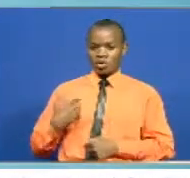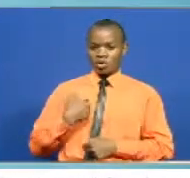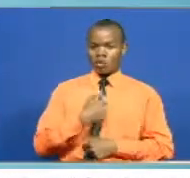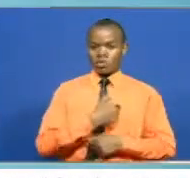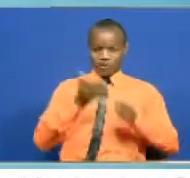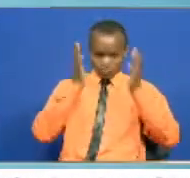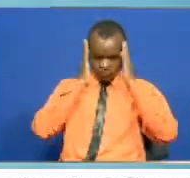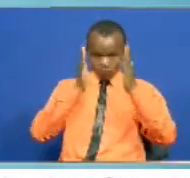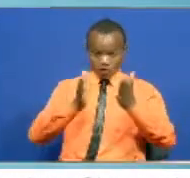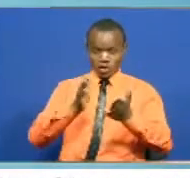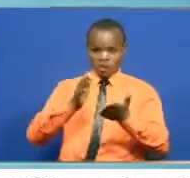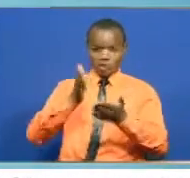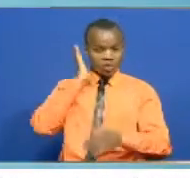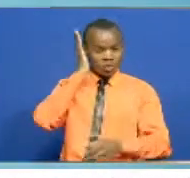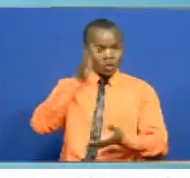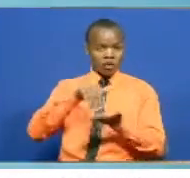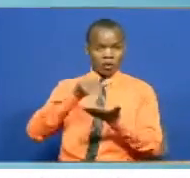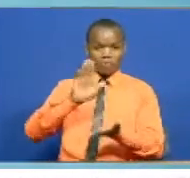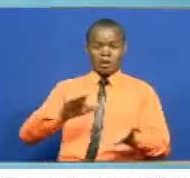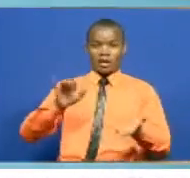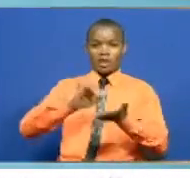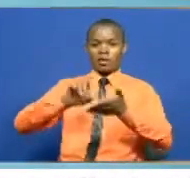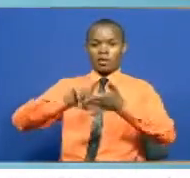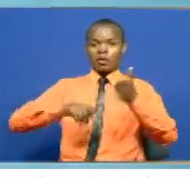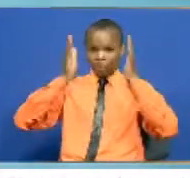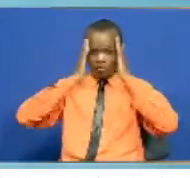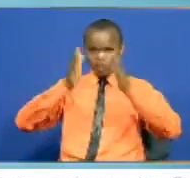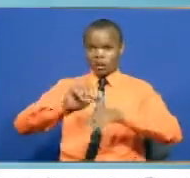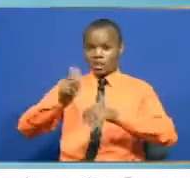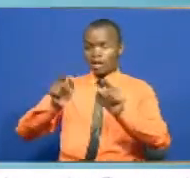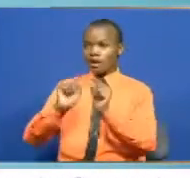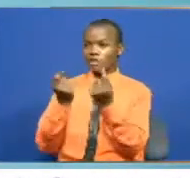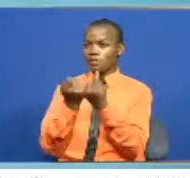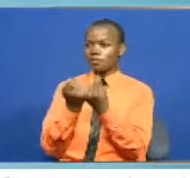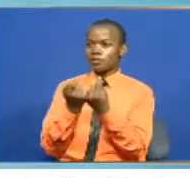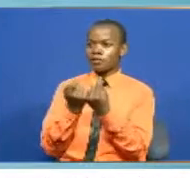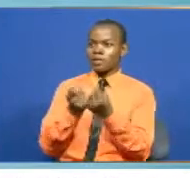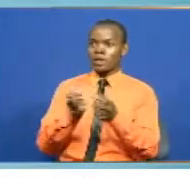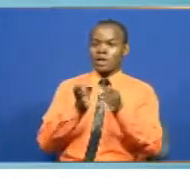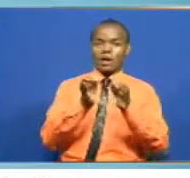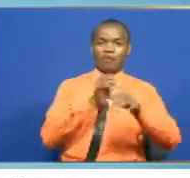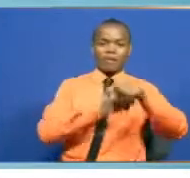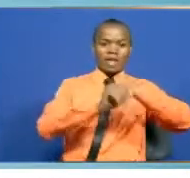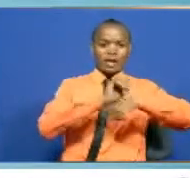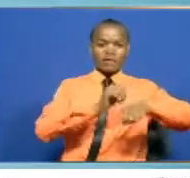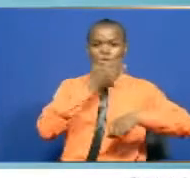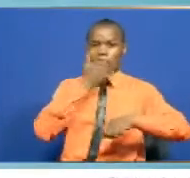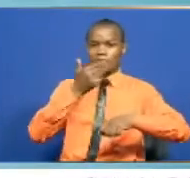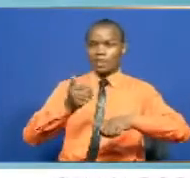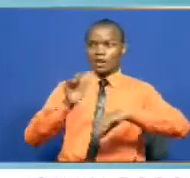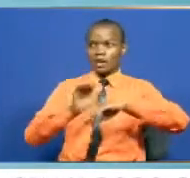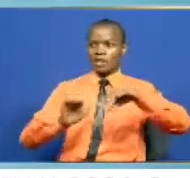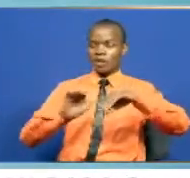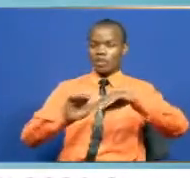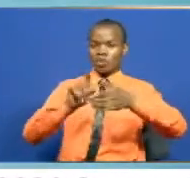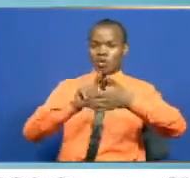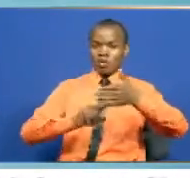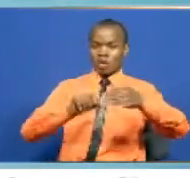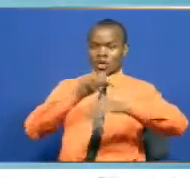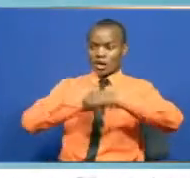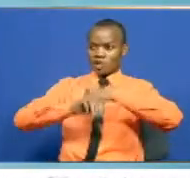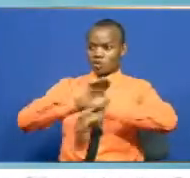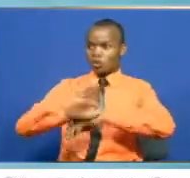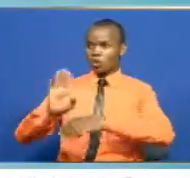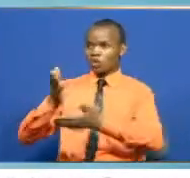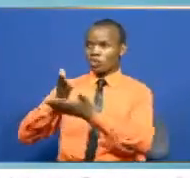us mostly than what we're focusing on other teams, because if I do what I do better than you do what you do, I'll beat